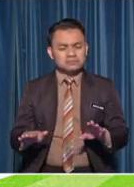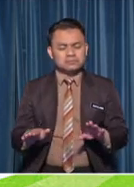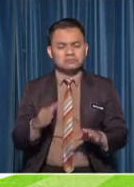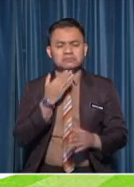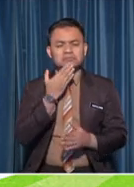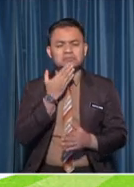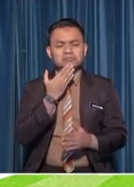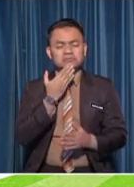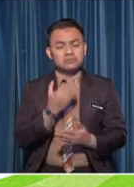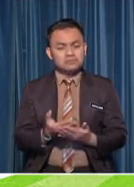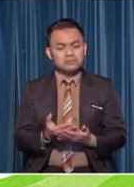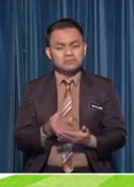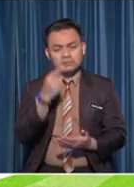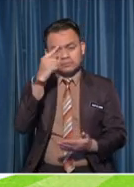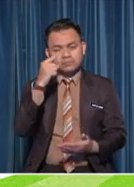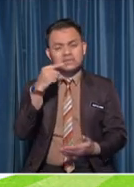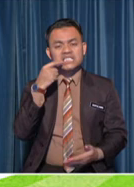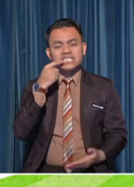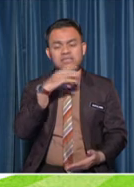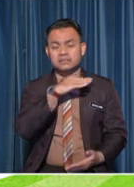teeth and your health.